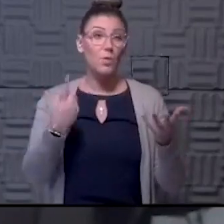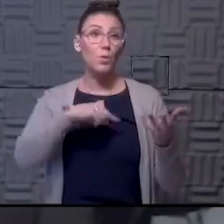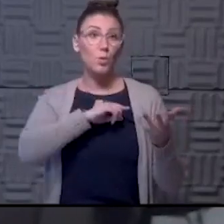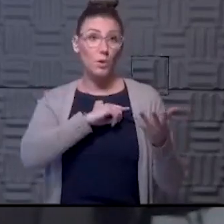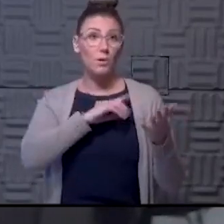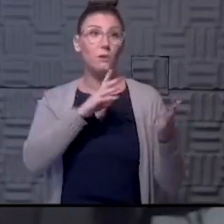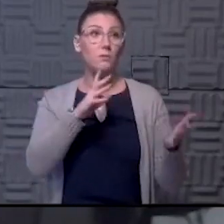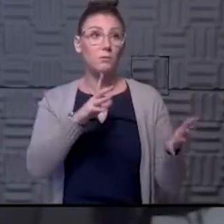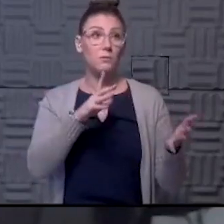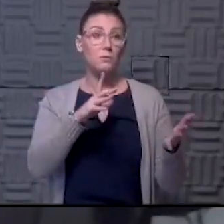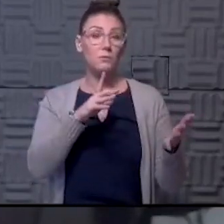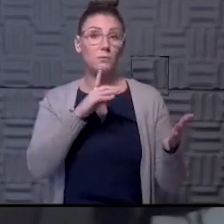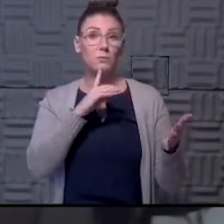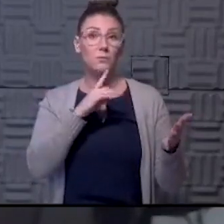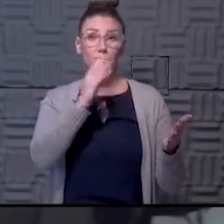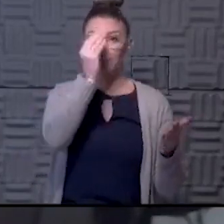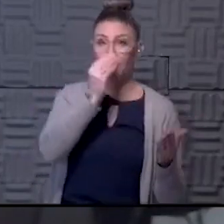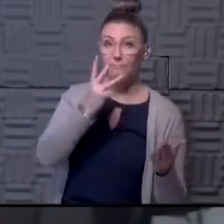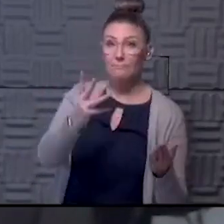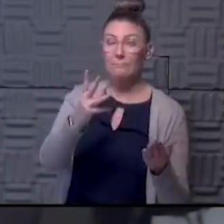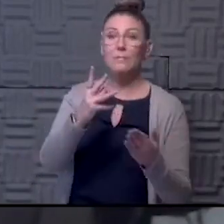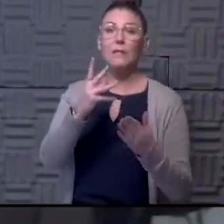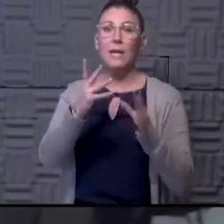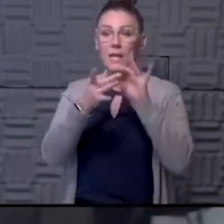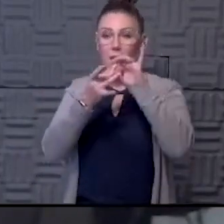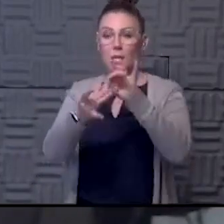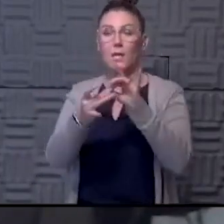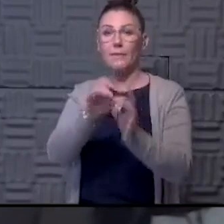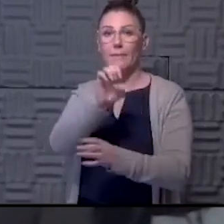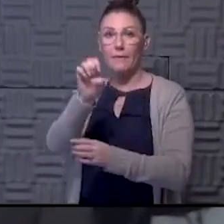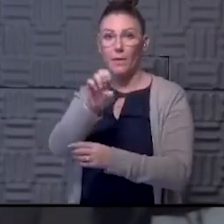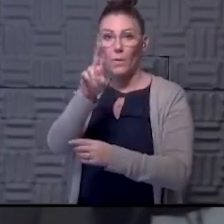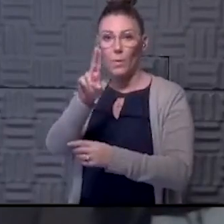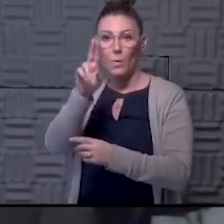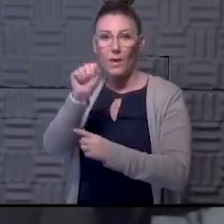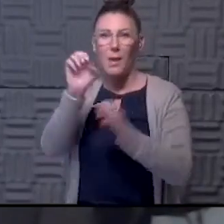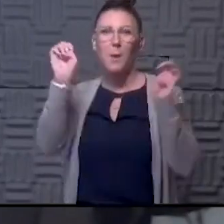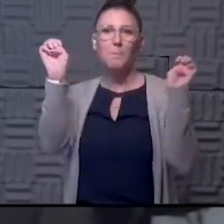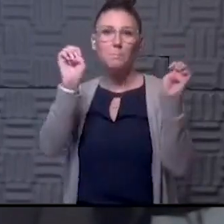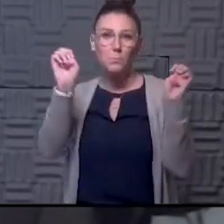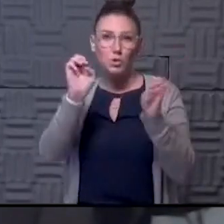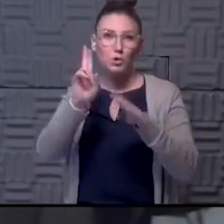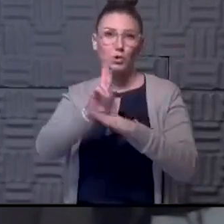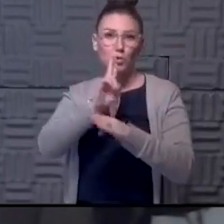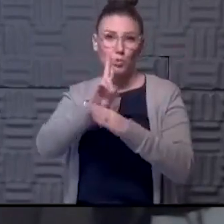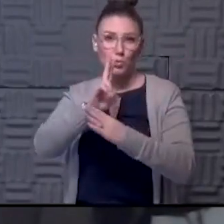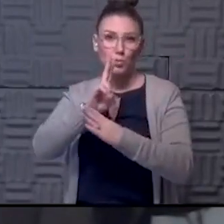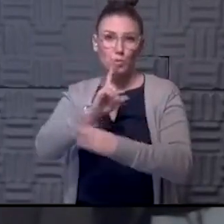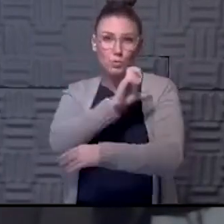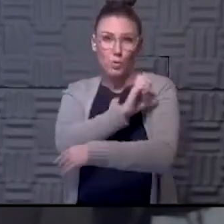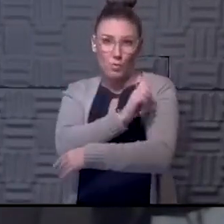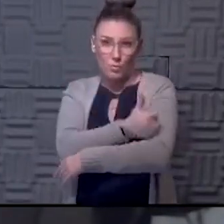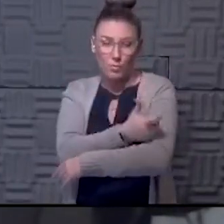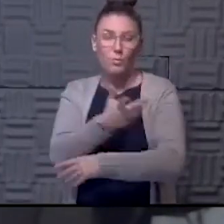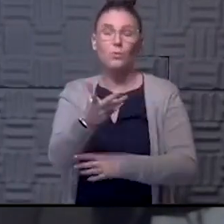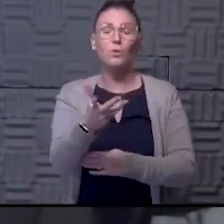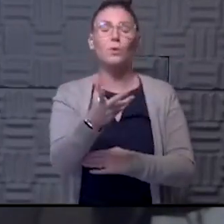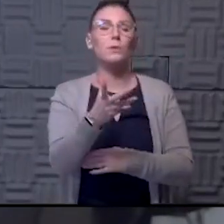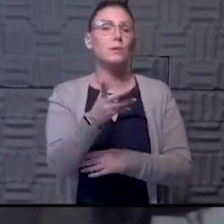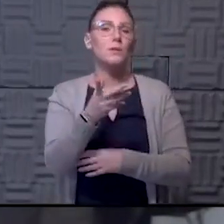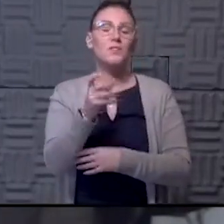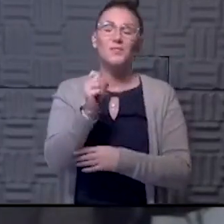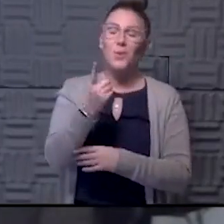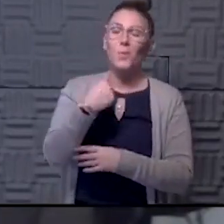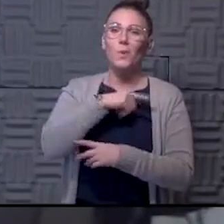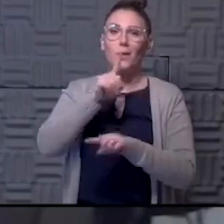having to relate this to that emergency use authorization for both of these antibodies. And so we certainly aren't going to be able to go any broader than those